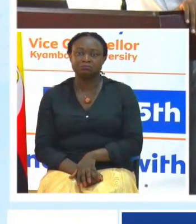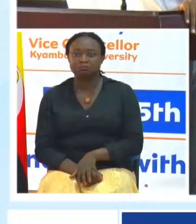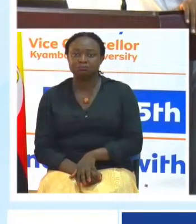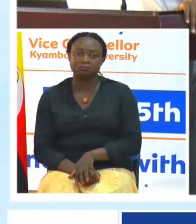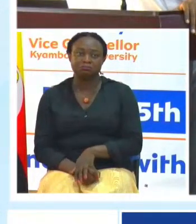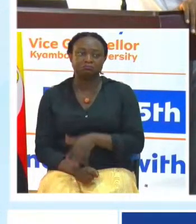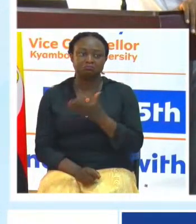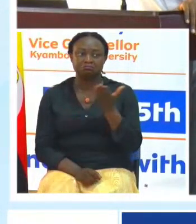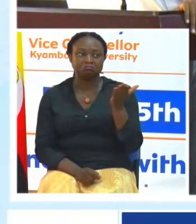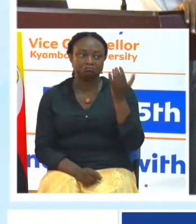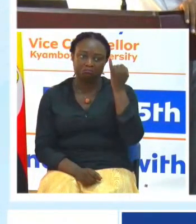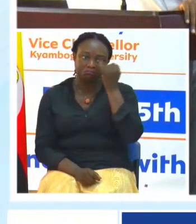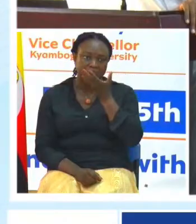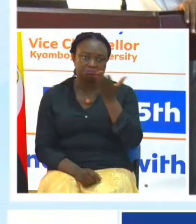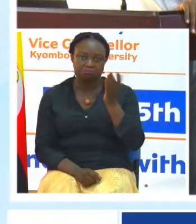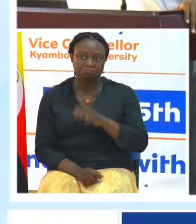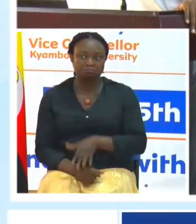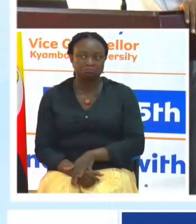Anyone?